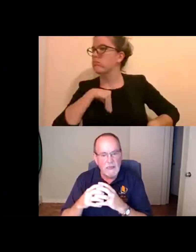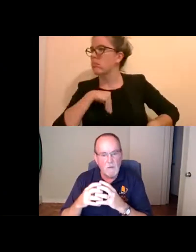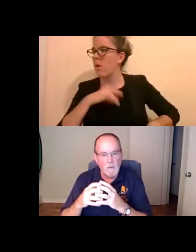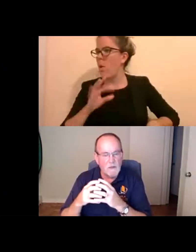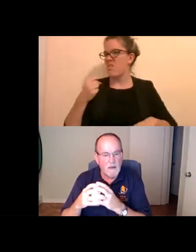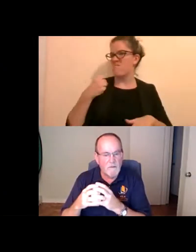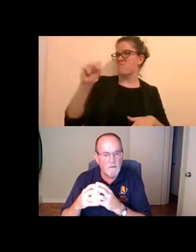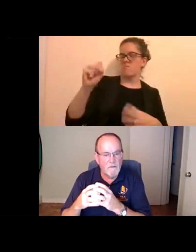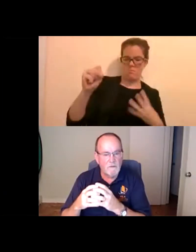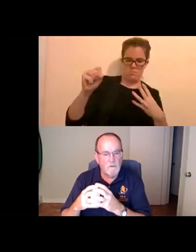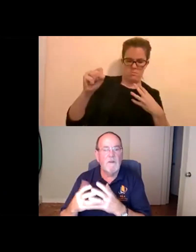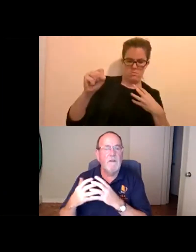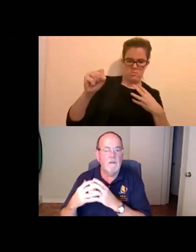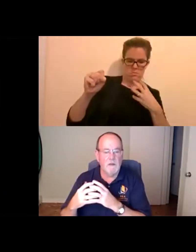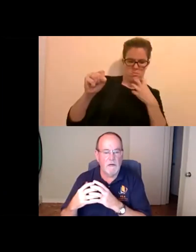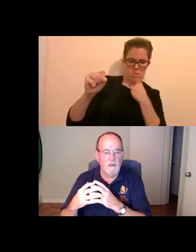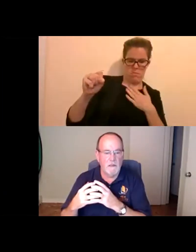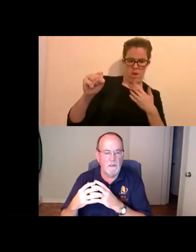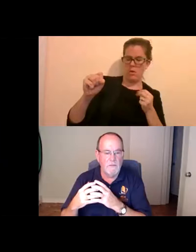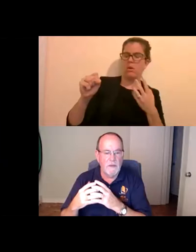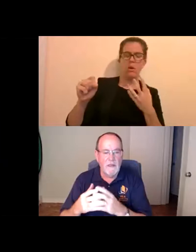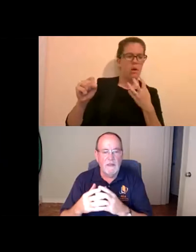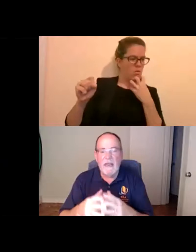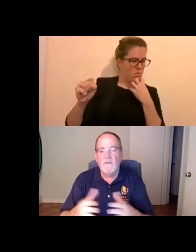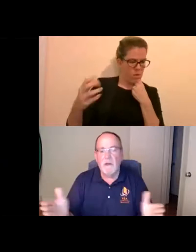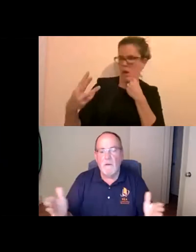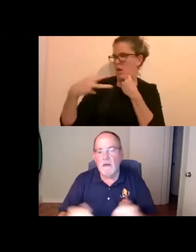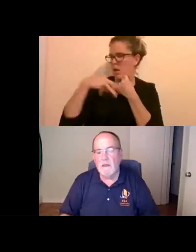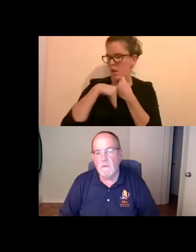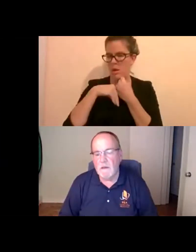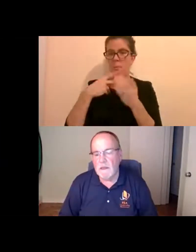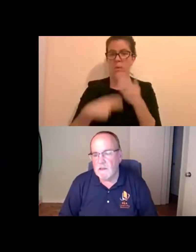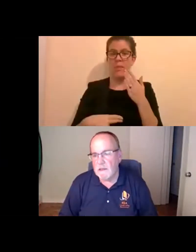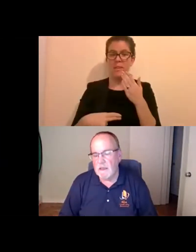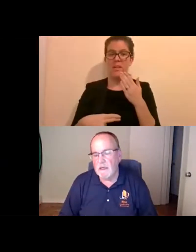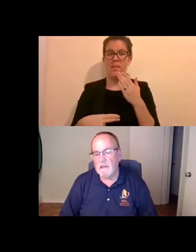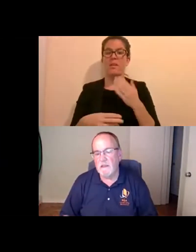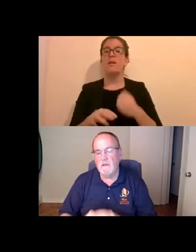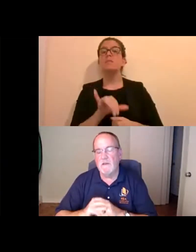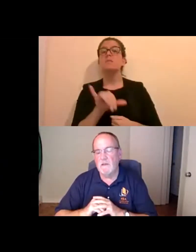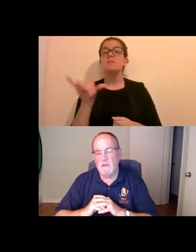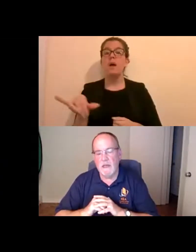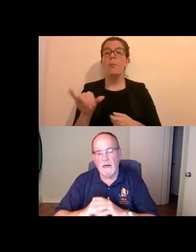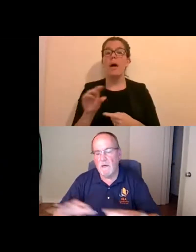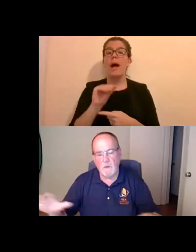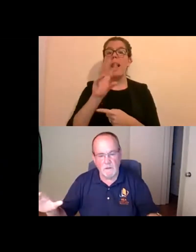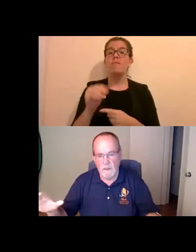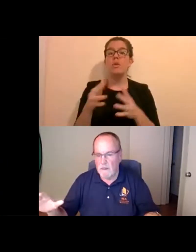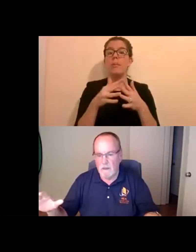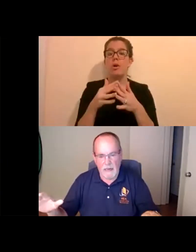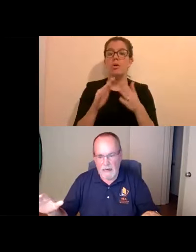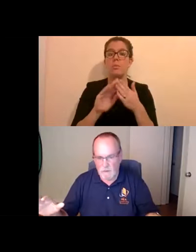the language of previous generations. The African American community, the same thing. There's this